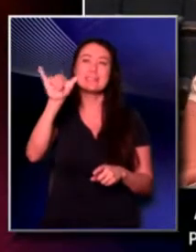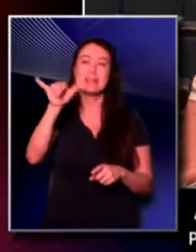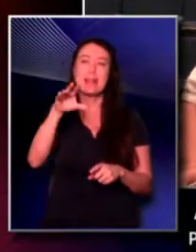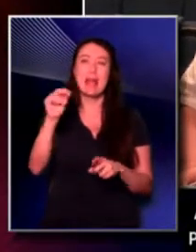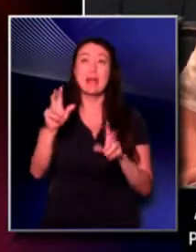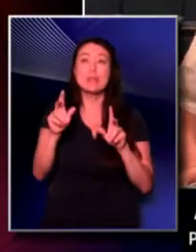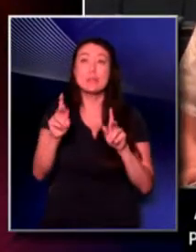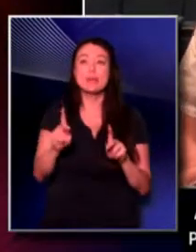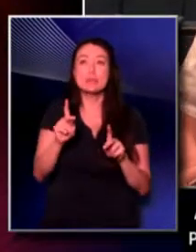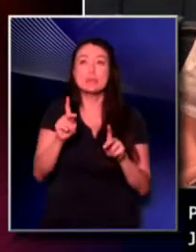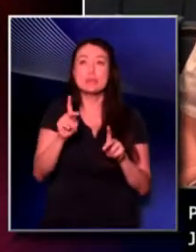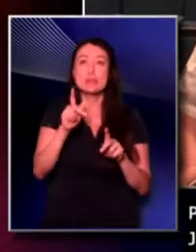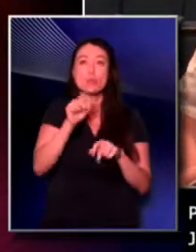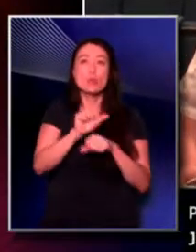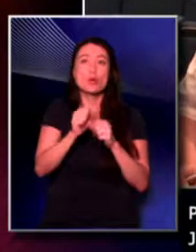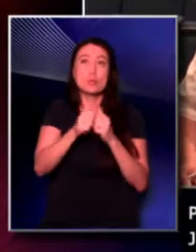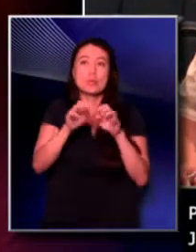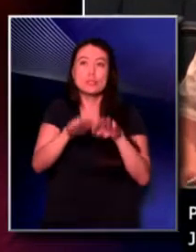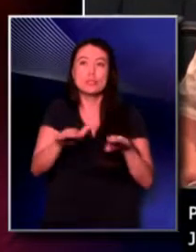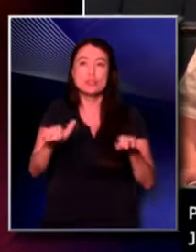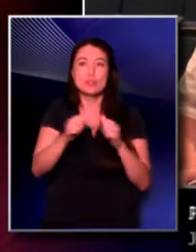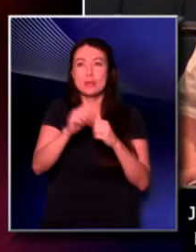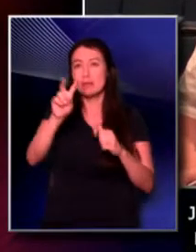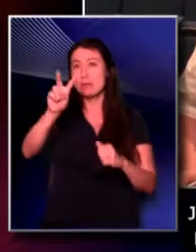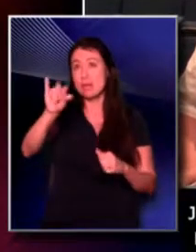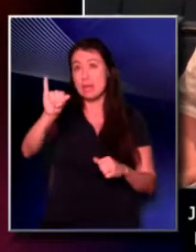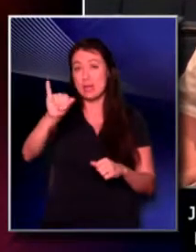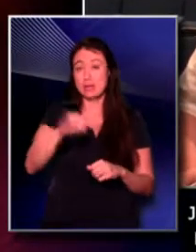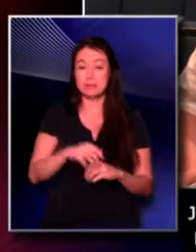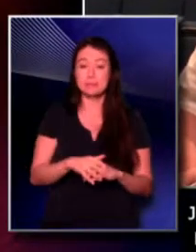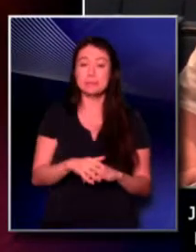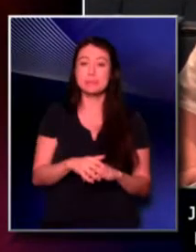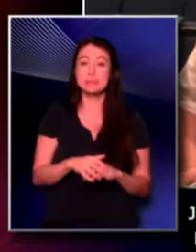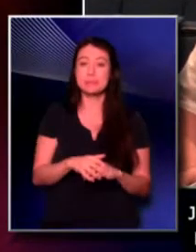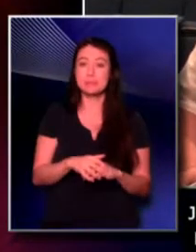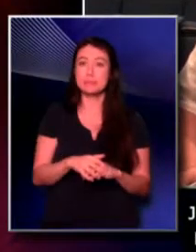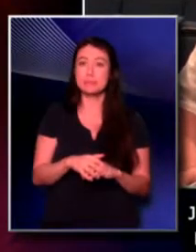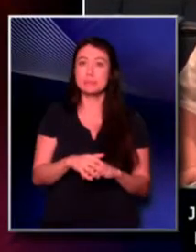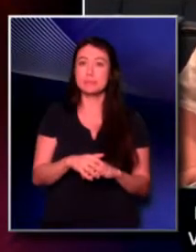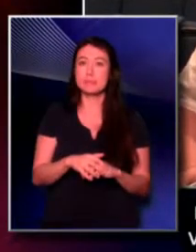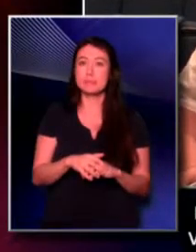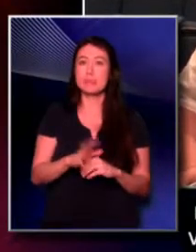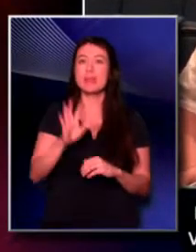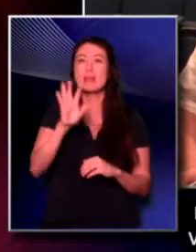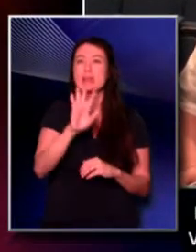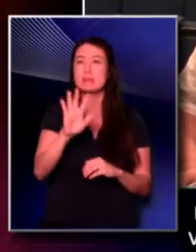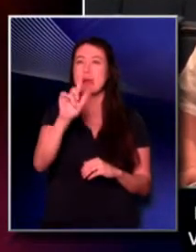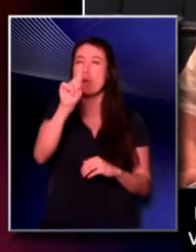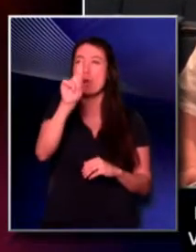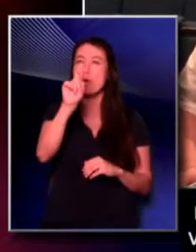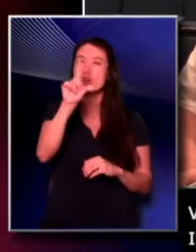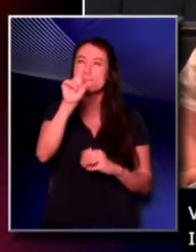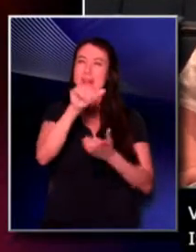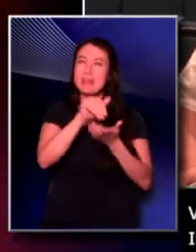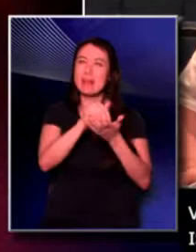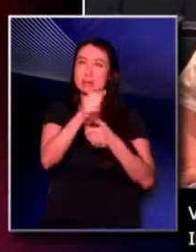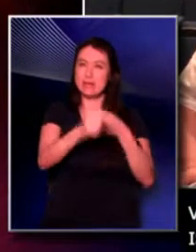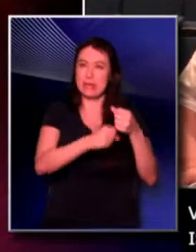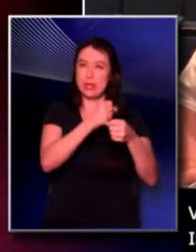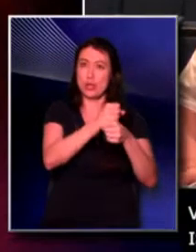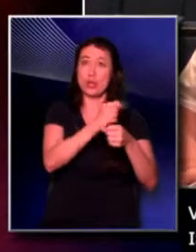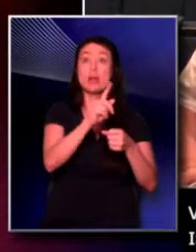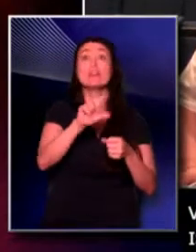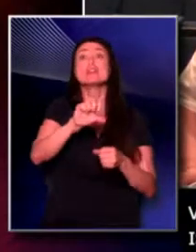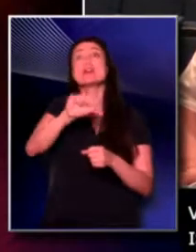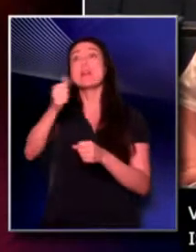with the children that are visually impaired. Is about $120,000 a year. I think I pointed that out. There's a much